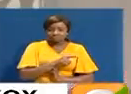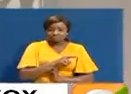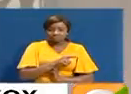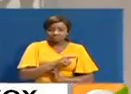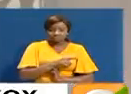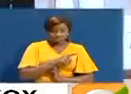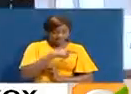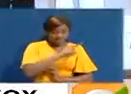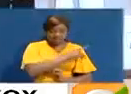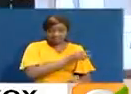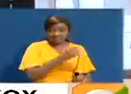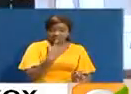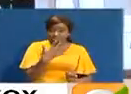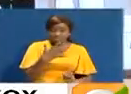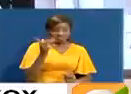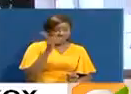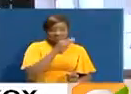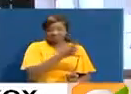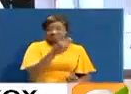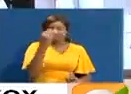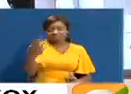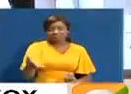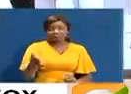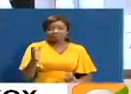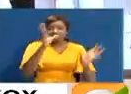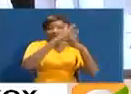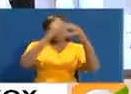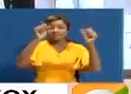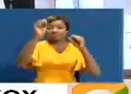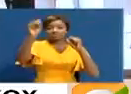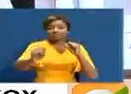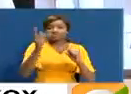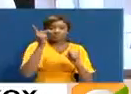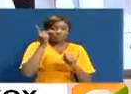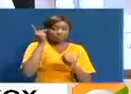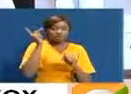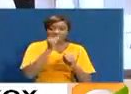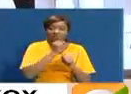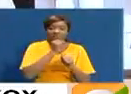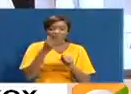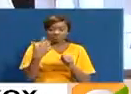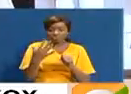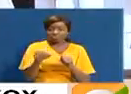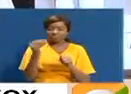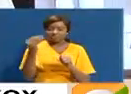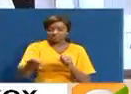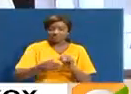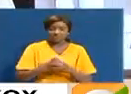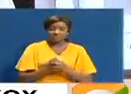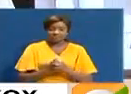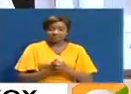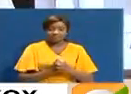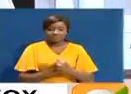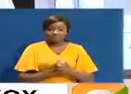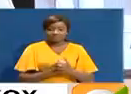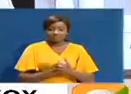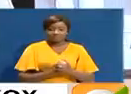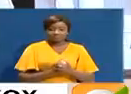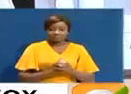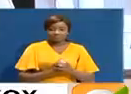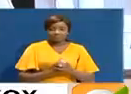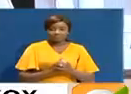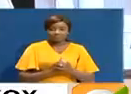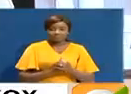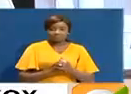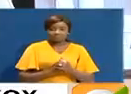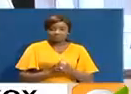She has presented her papers to the president of South Korea already, and as per the Vienna